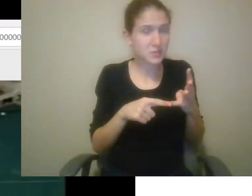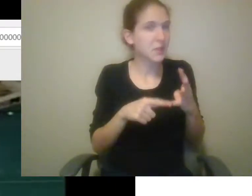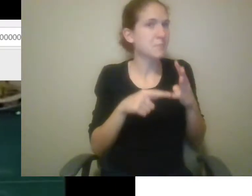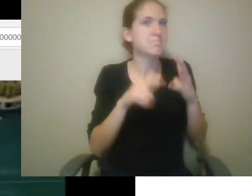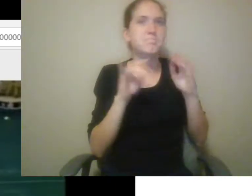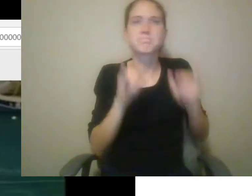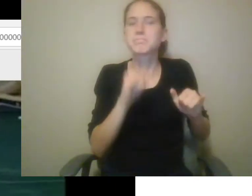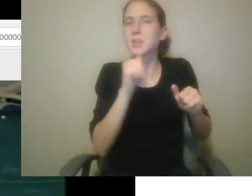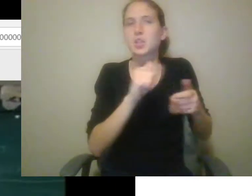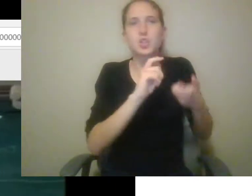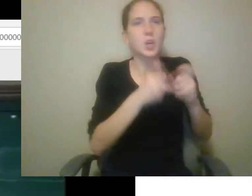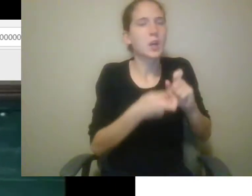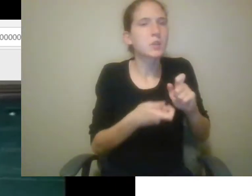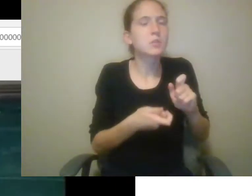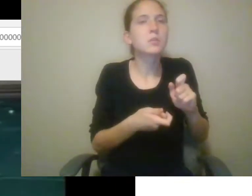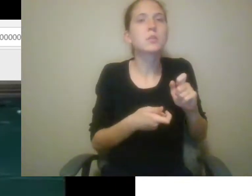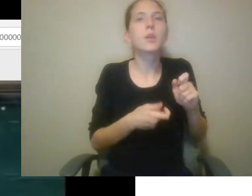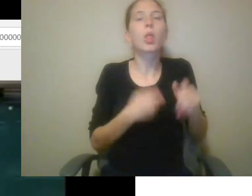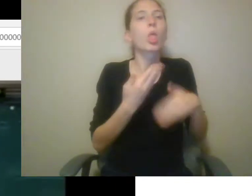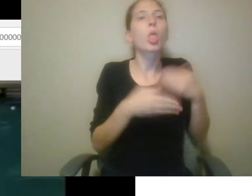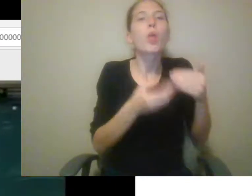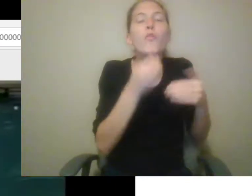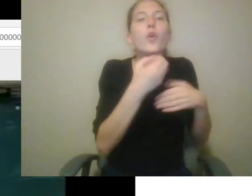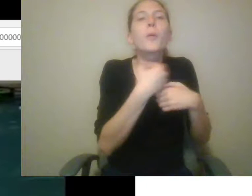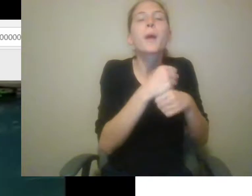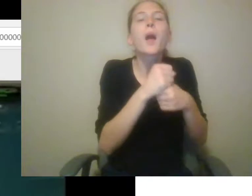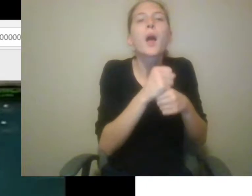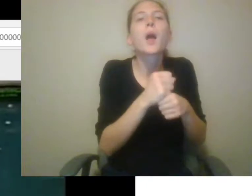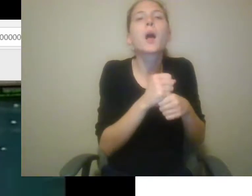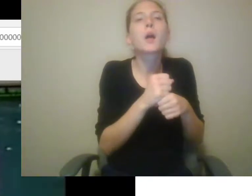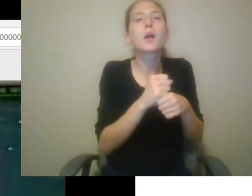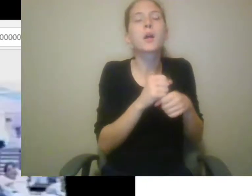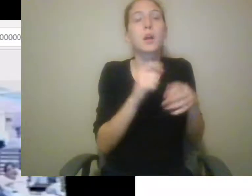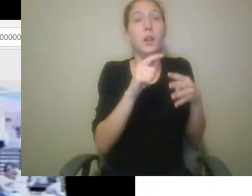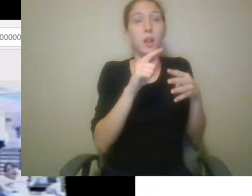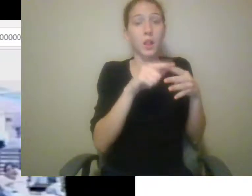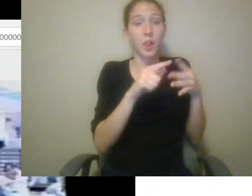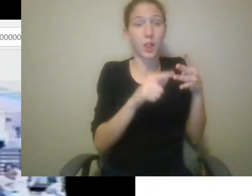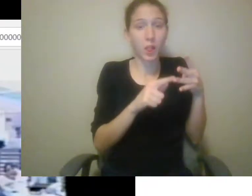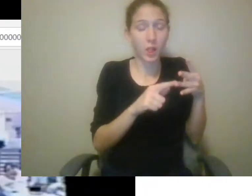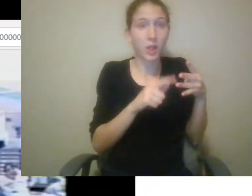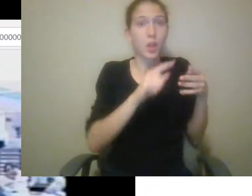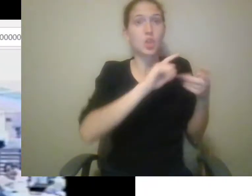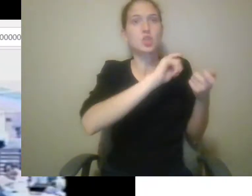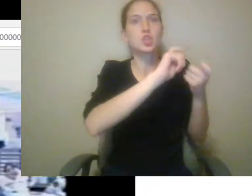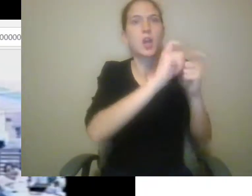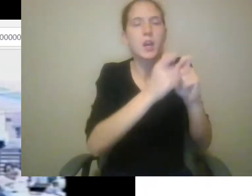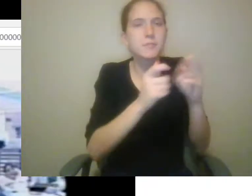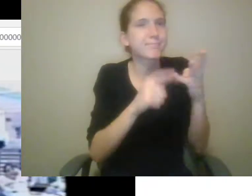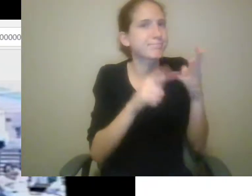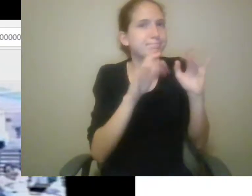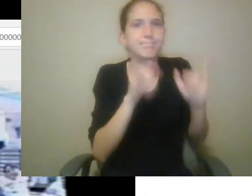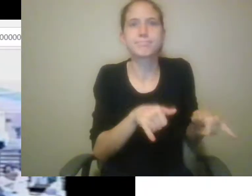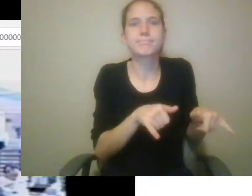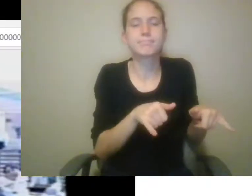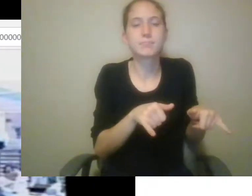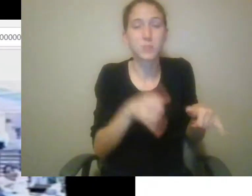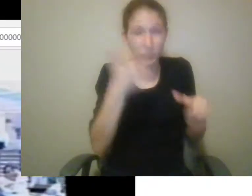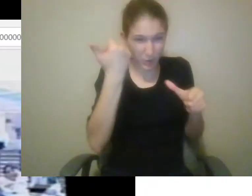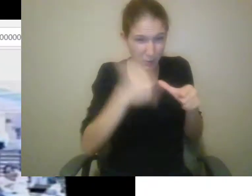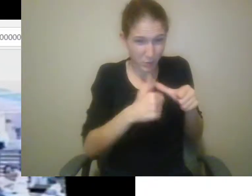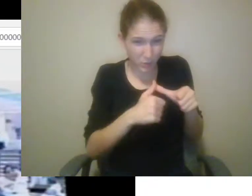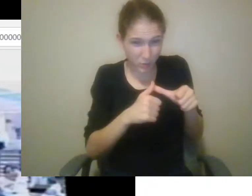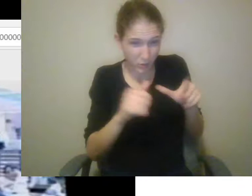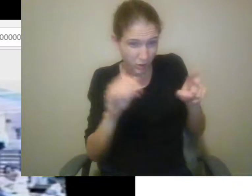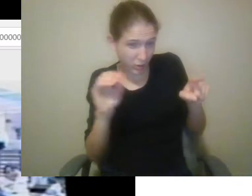change or get used up in the reaction? I see a couple of things of recognition. Andrea?